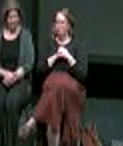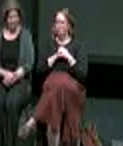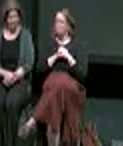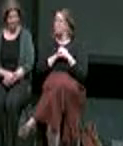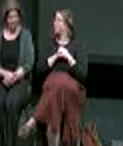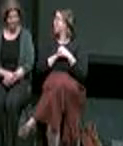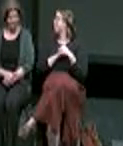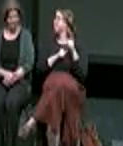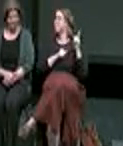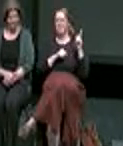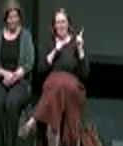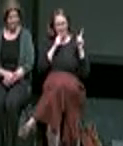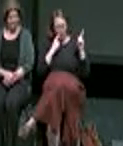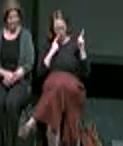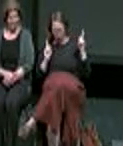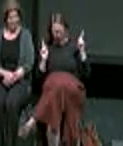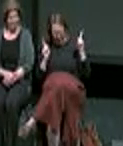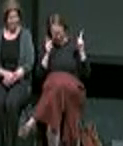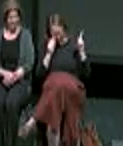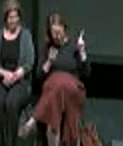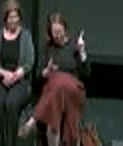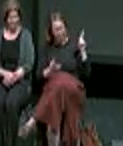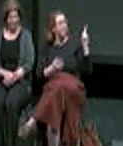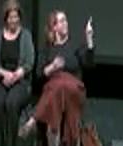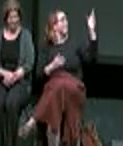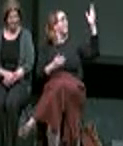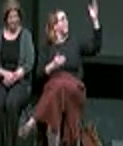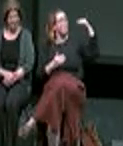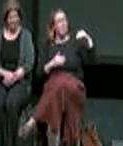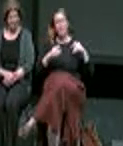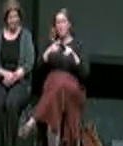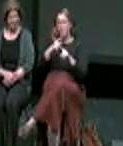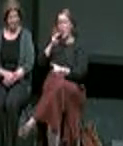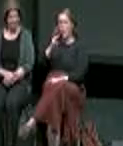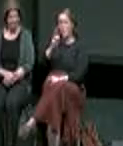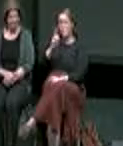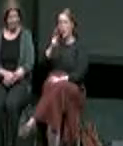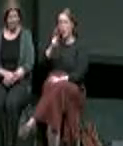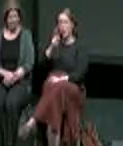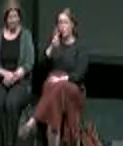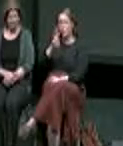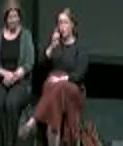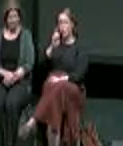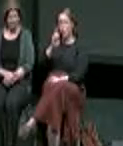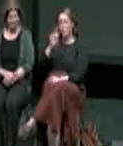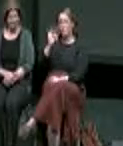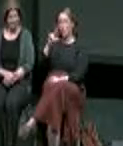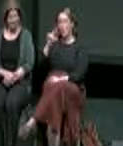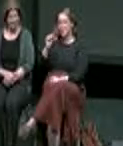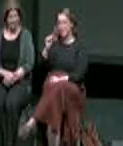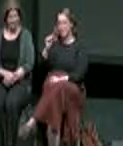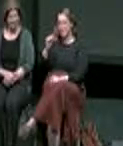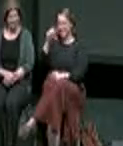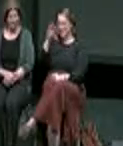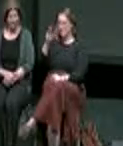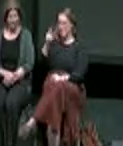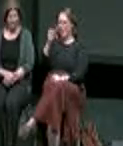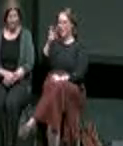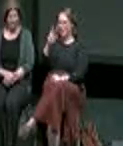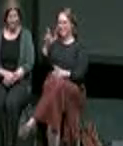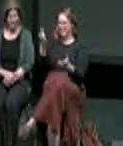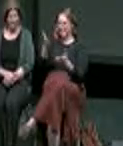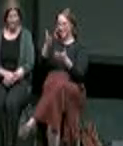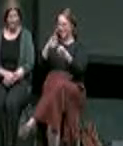This is not working, Rand. Monroe Falls. Anyone from Monroe Falls? Mayor's here. Thank you.